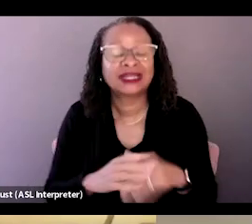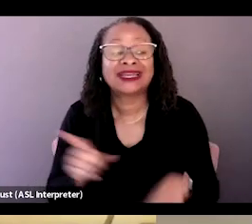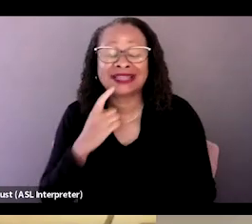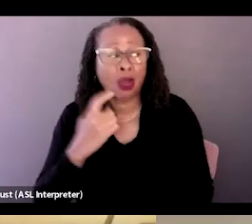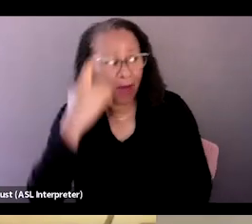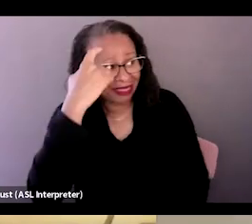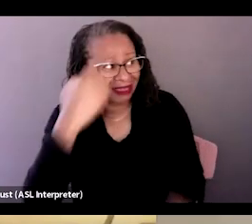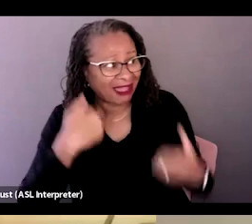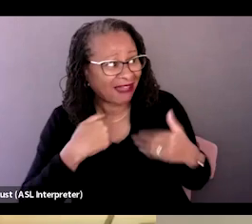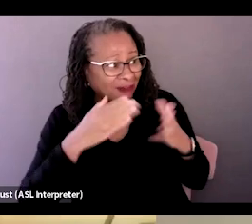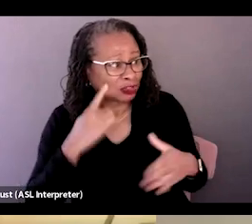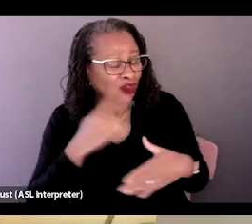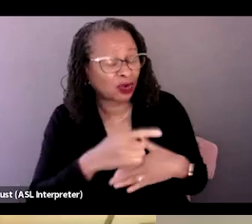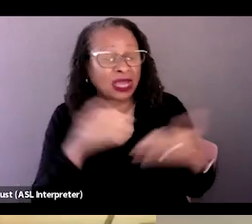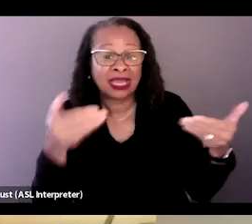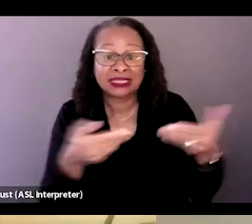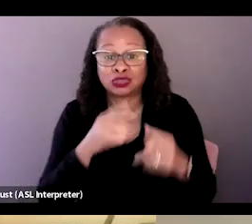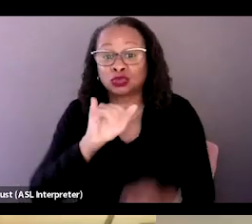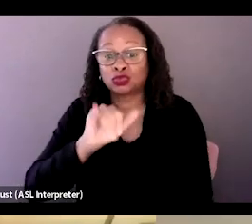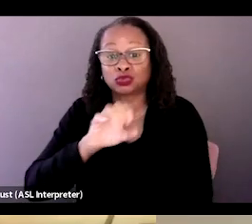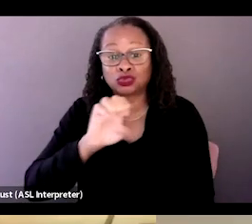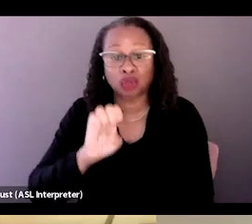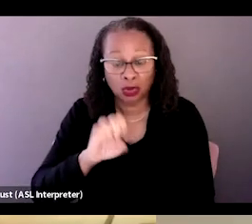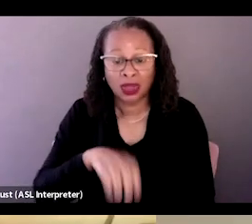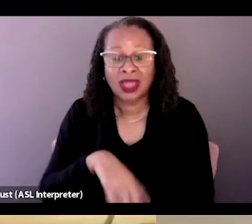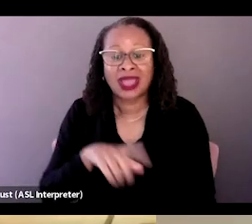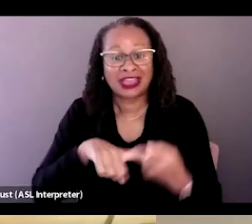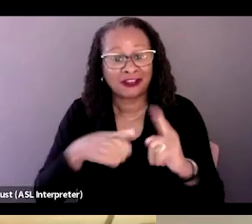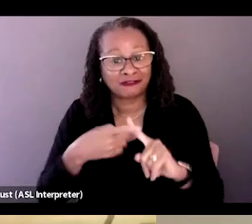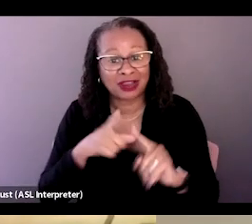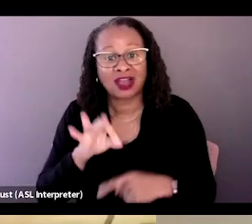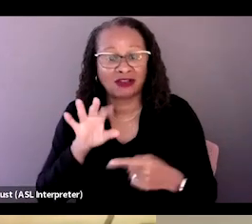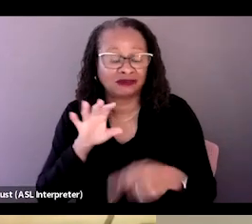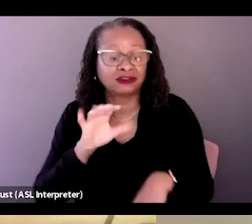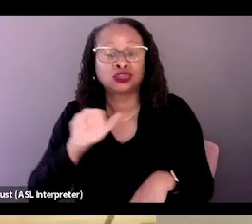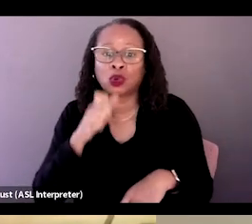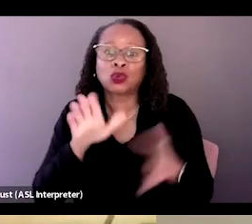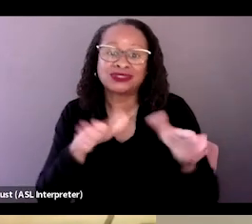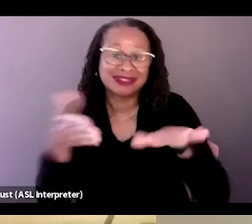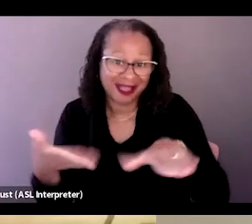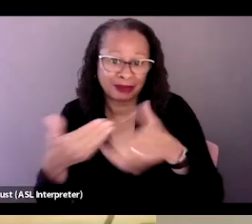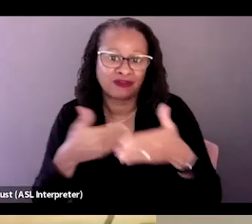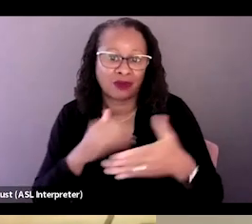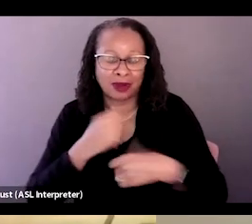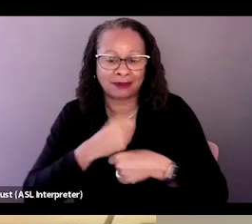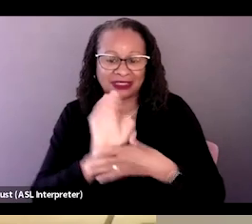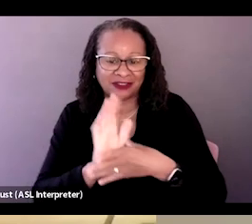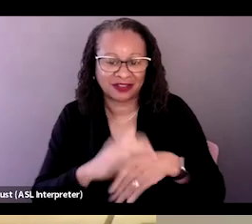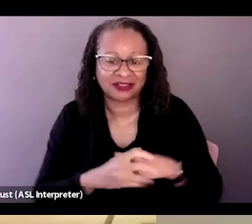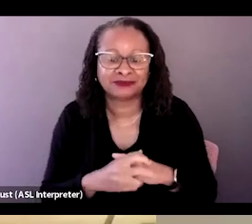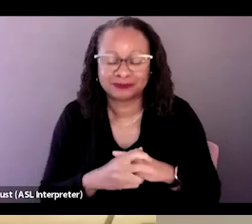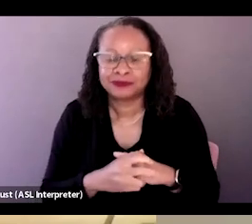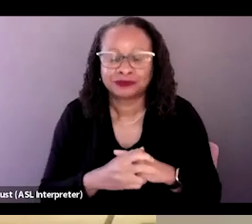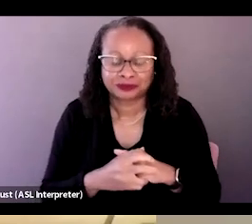Joe, and a friend of Joe, who unfortunately died before I was able to make the film. That made me understand as well as much how much